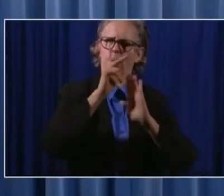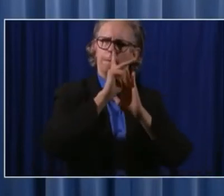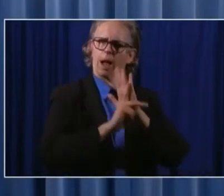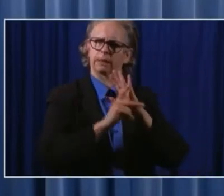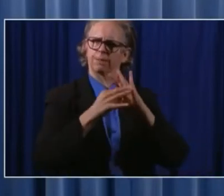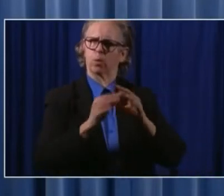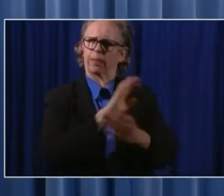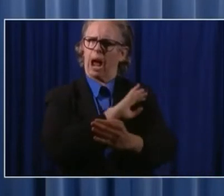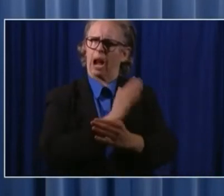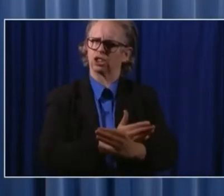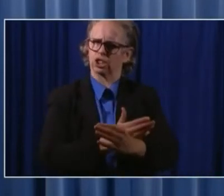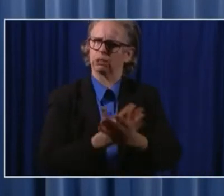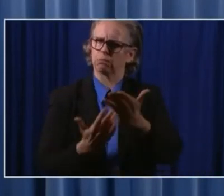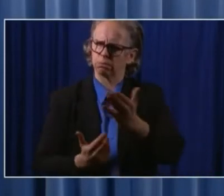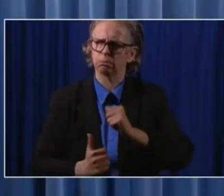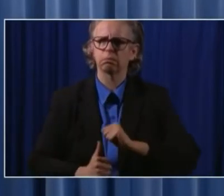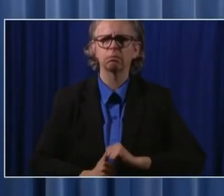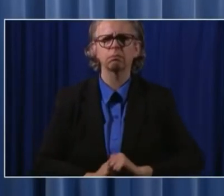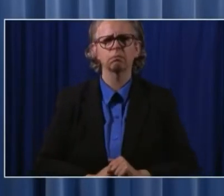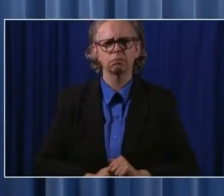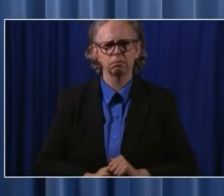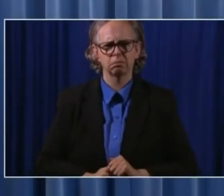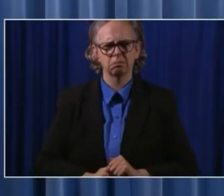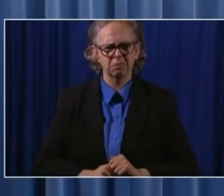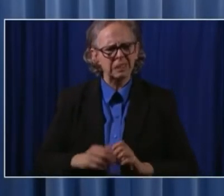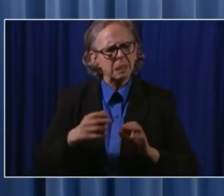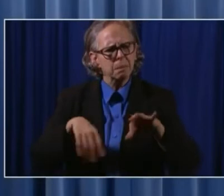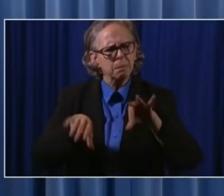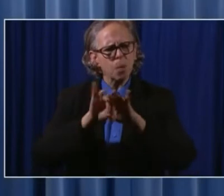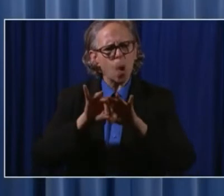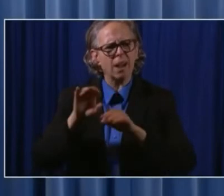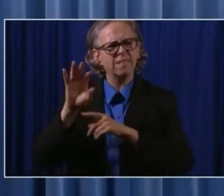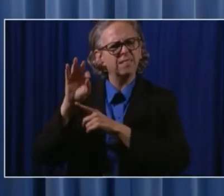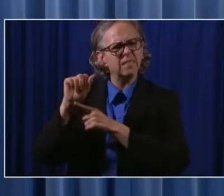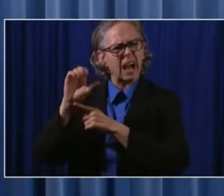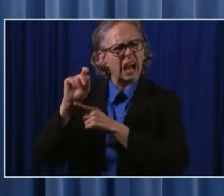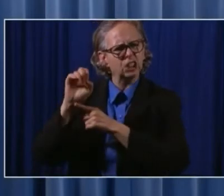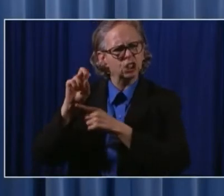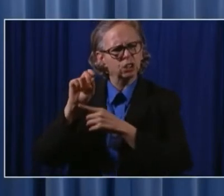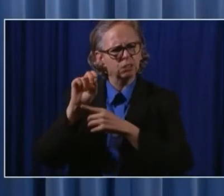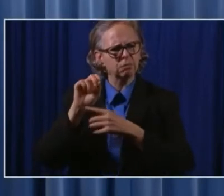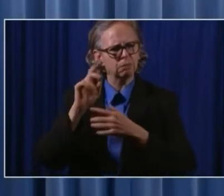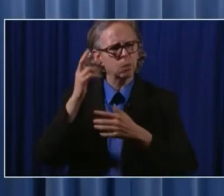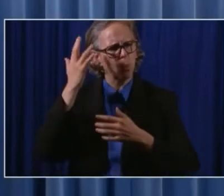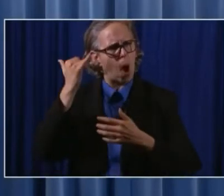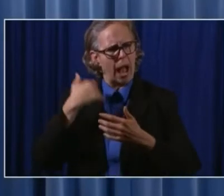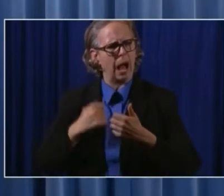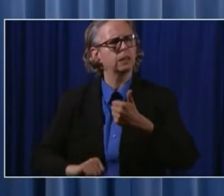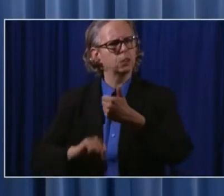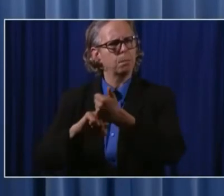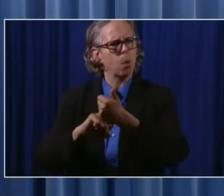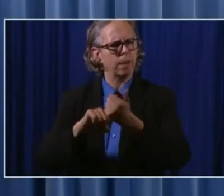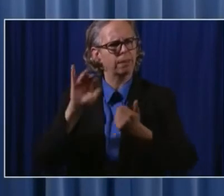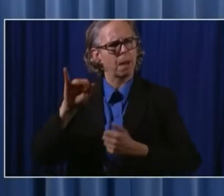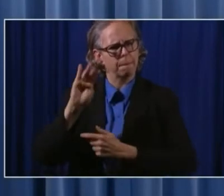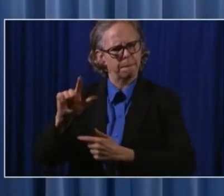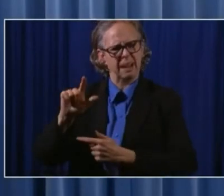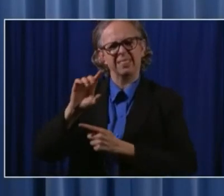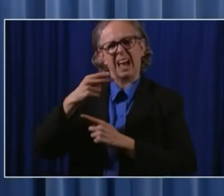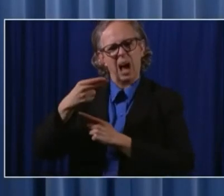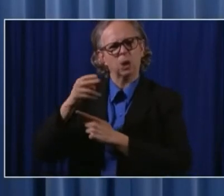We had a couple big factors in my support for the bill. One is